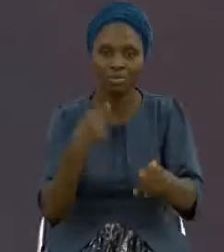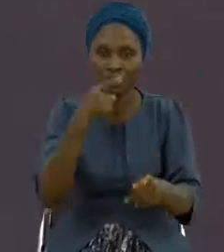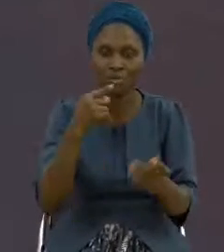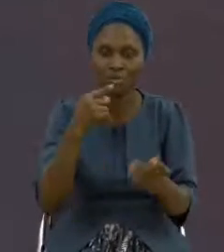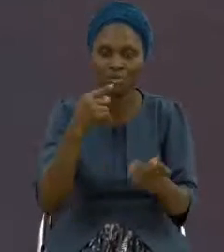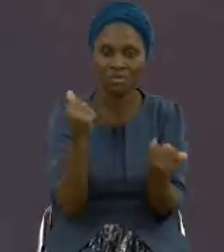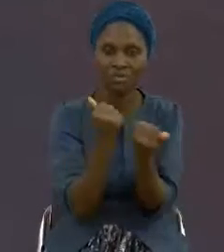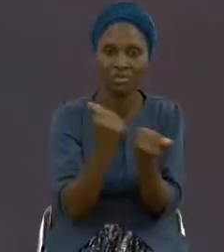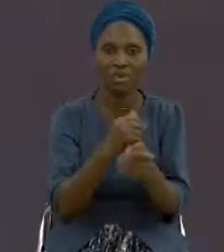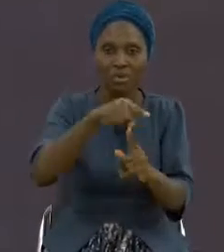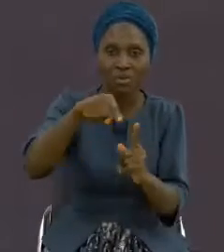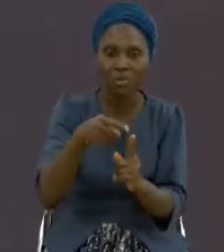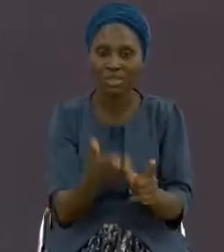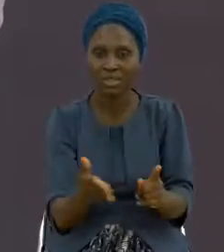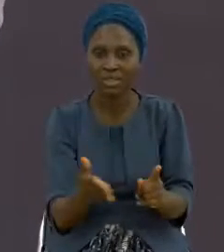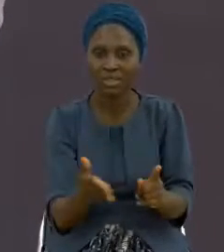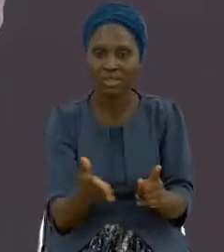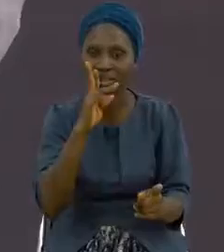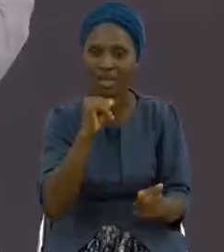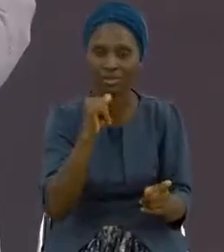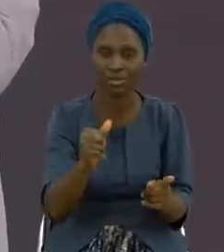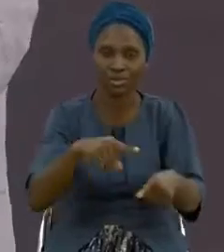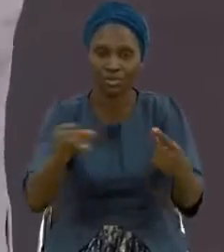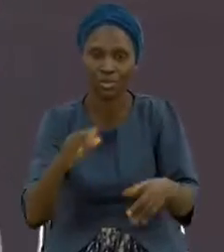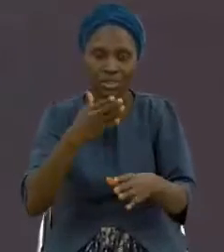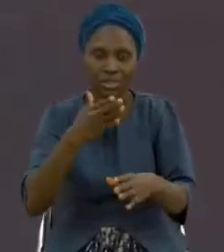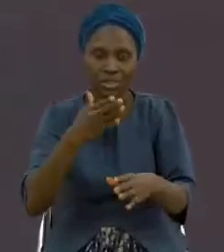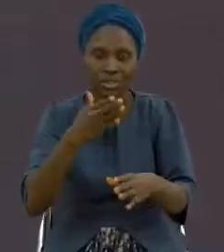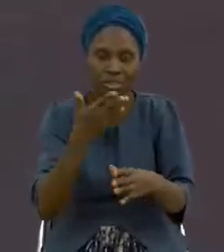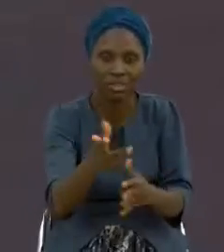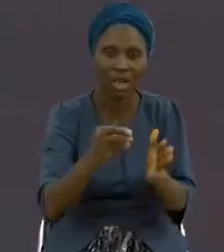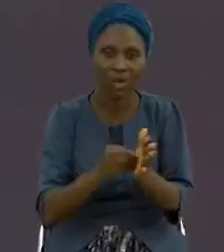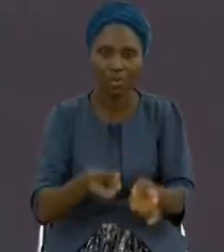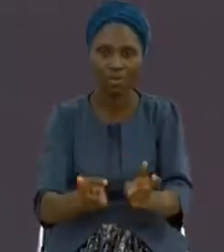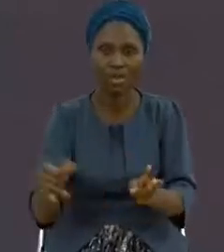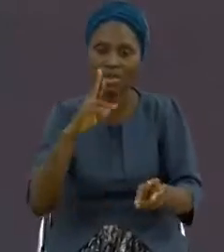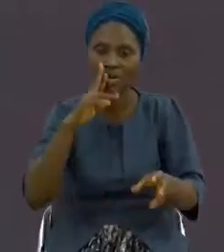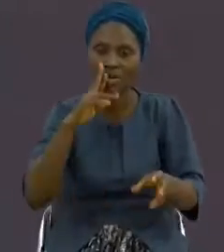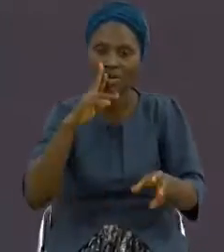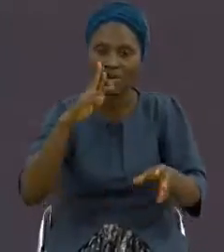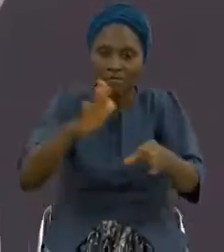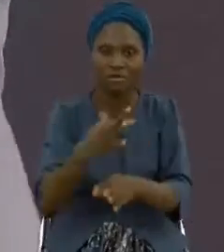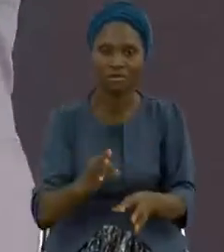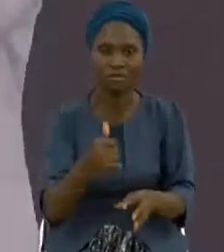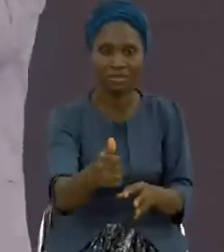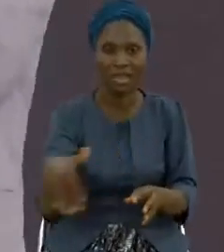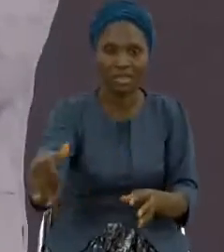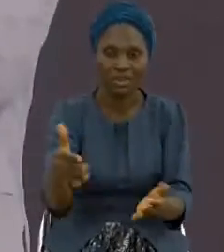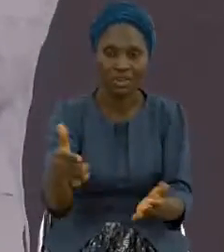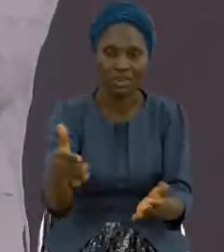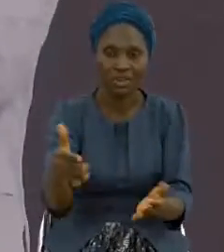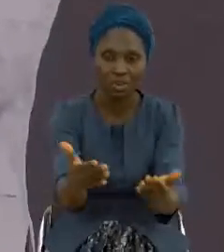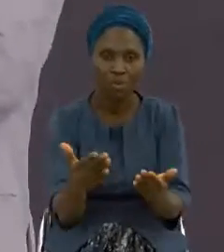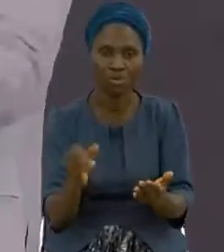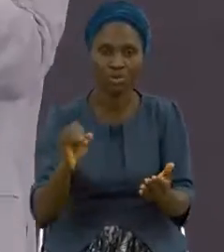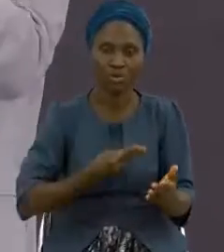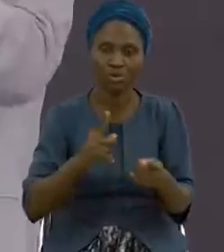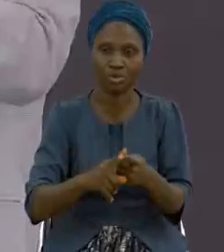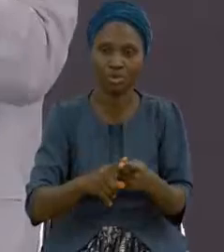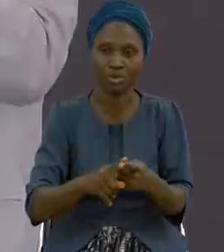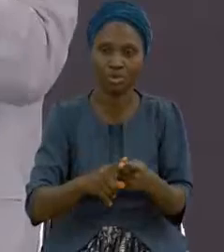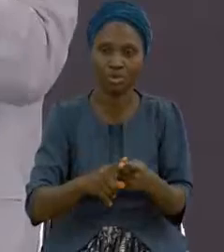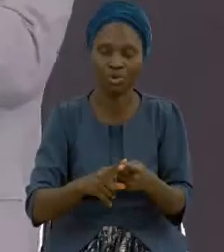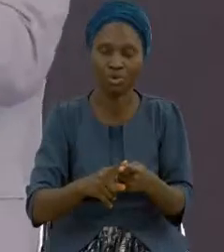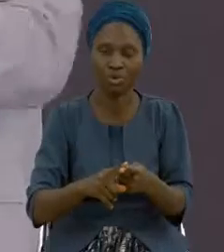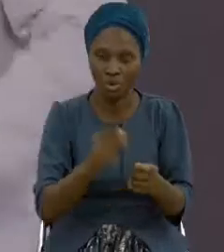they're full of self. He wants us to understand that it's a great miracle